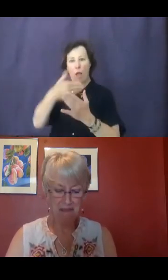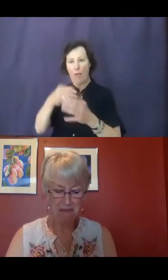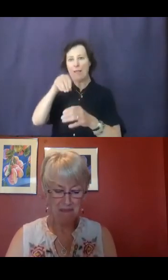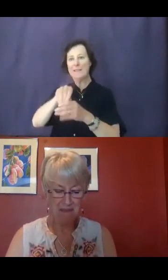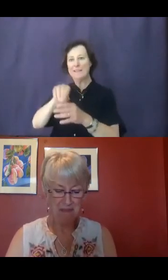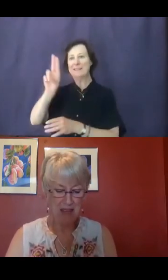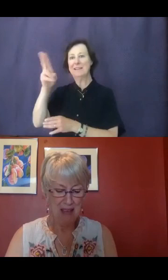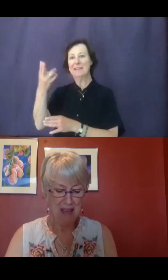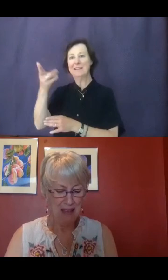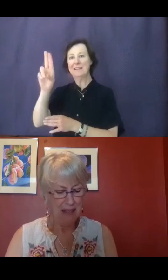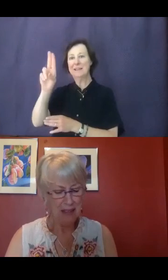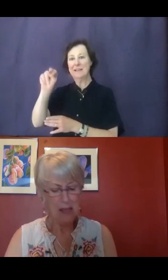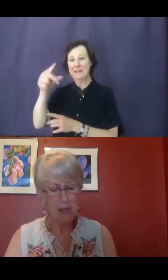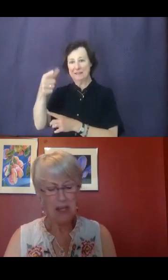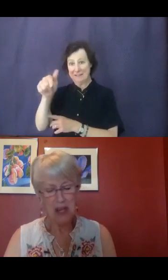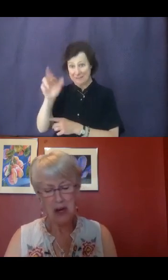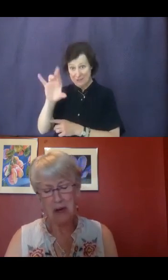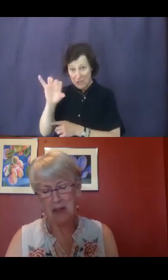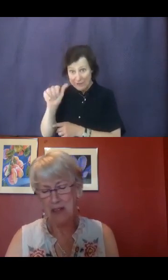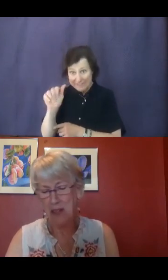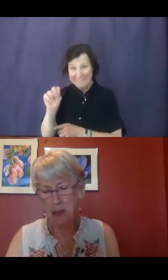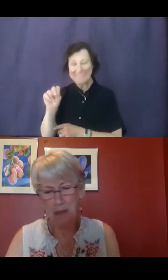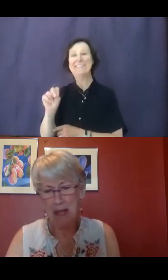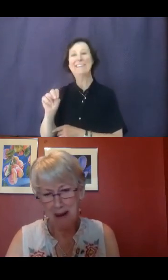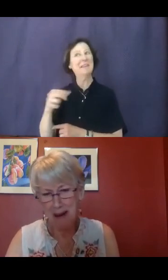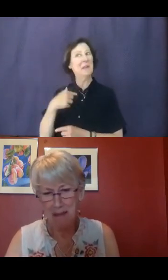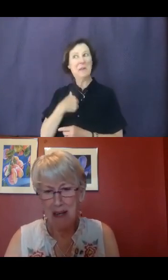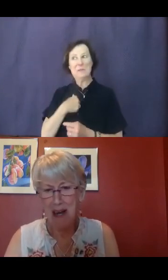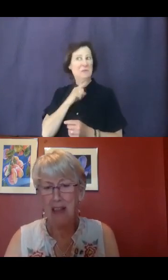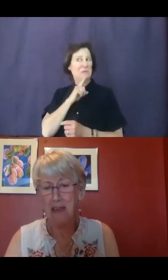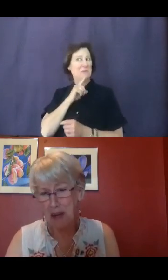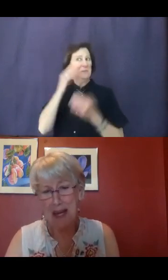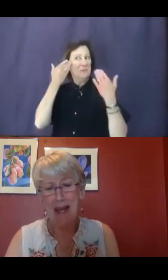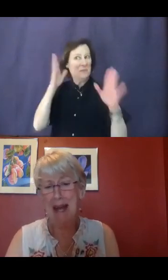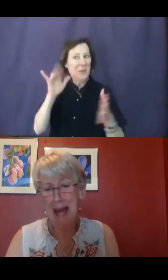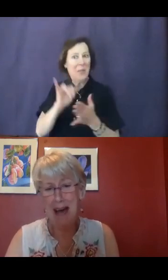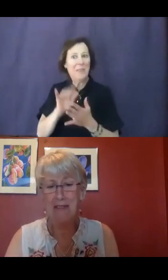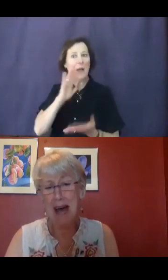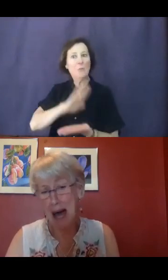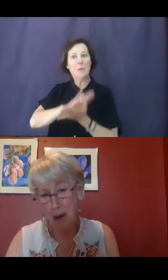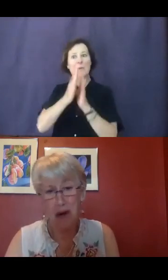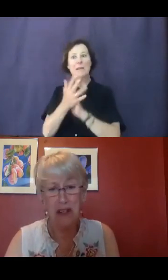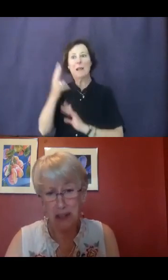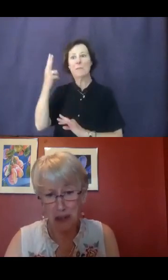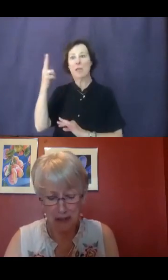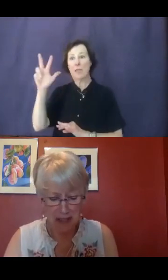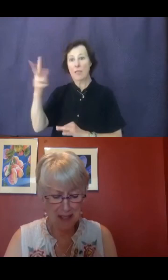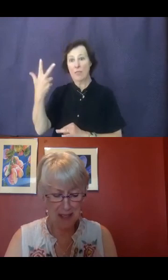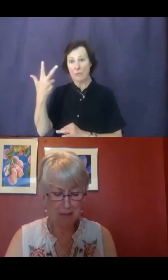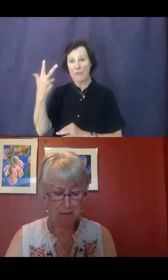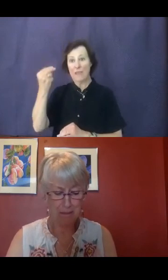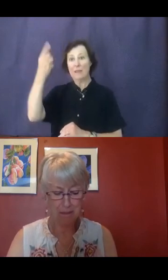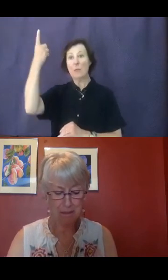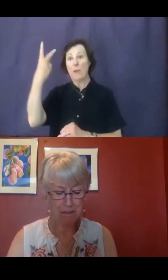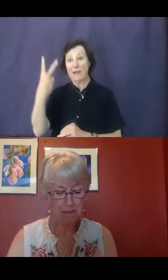Hungarian. Little did we know that this would become a 3.5-hour